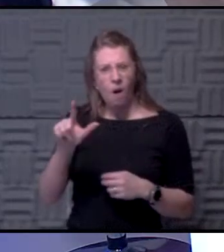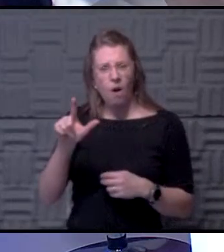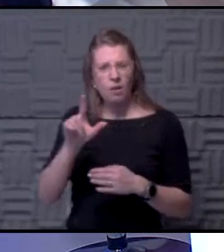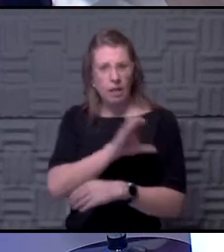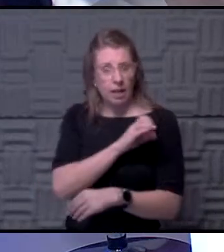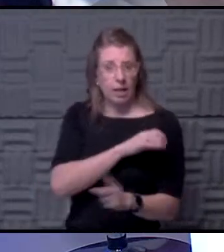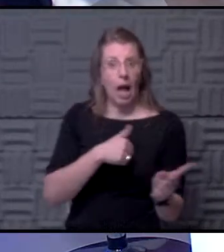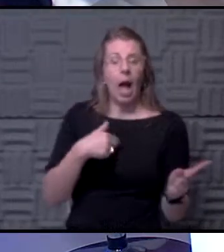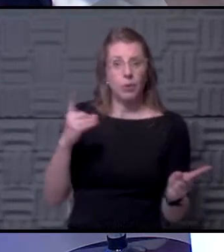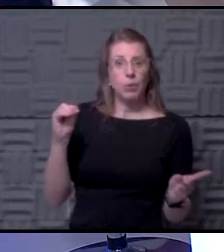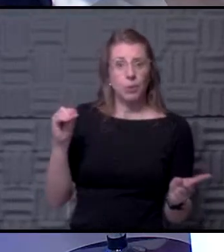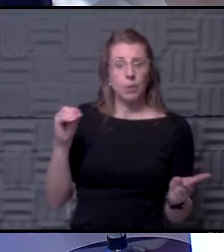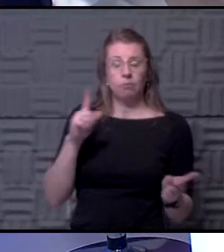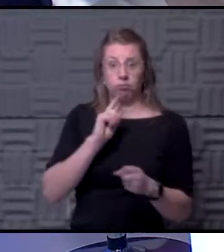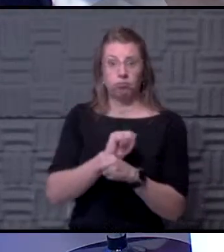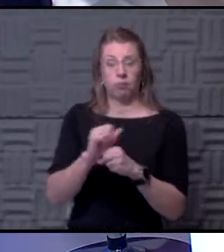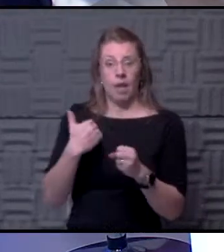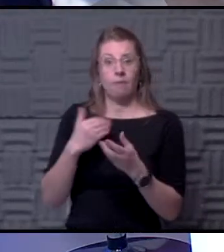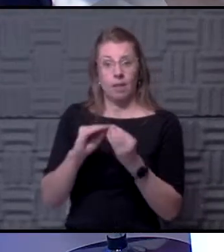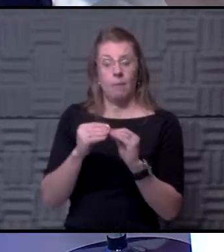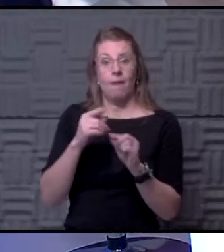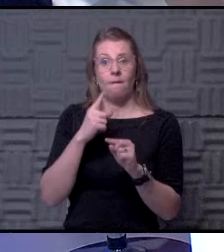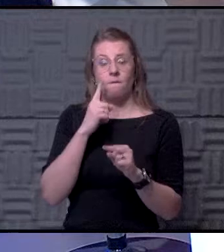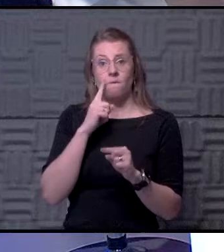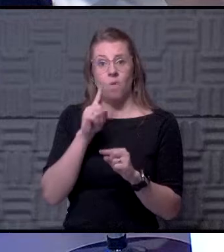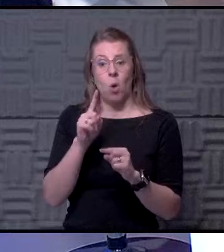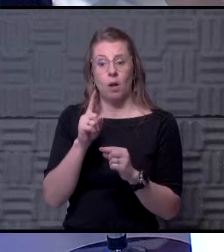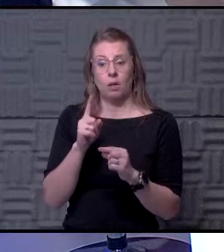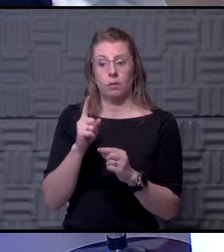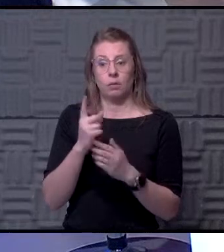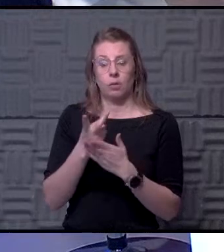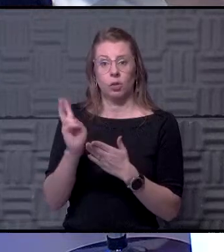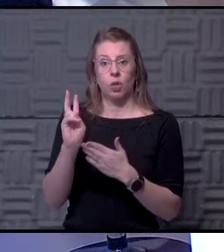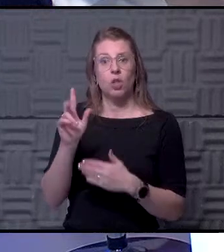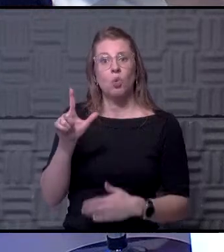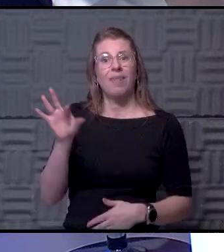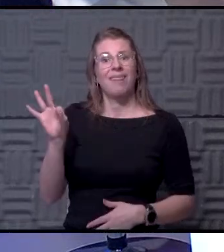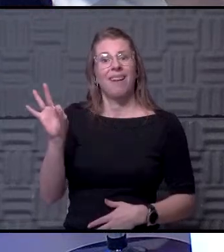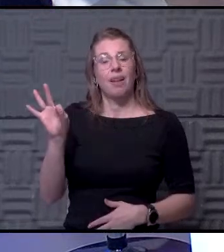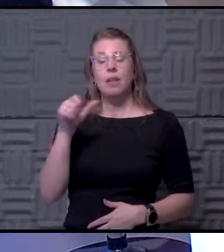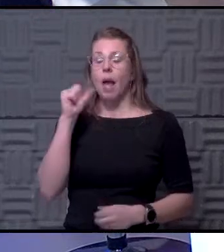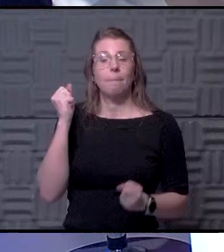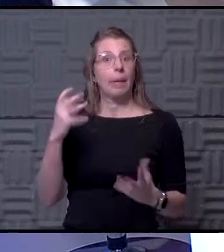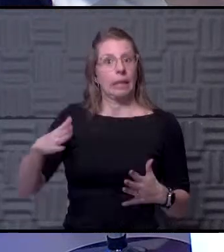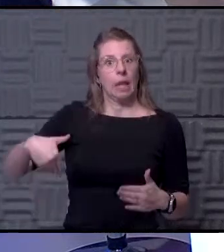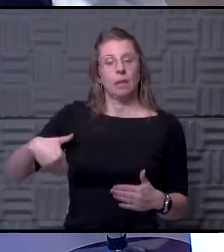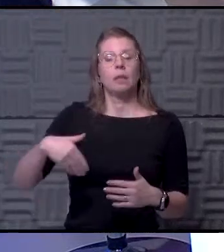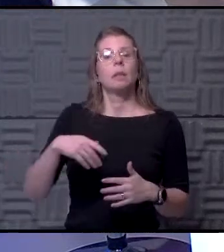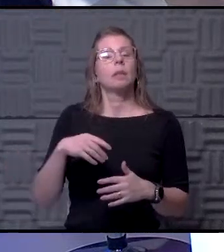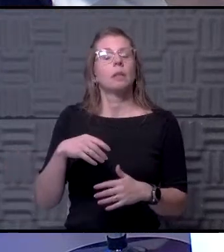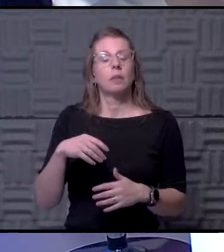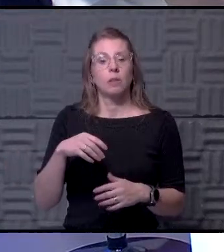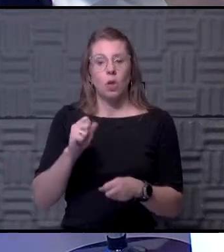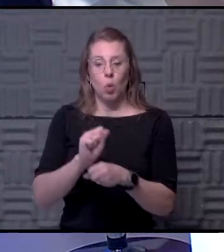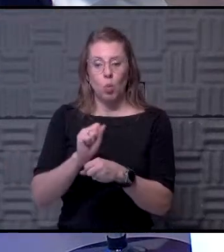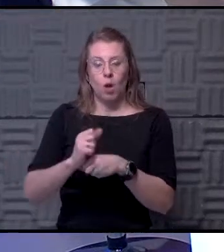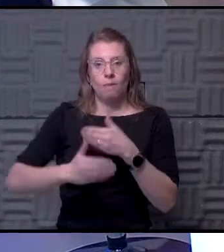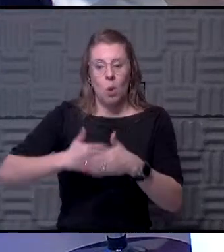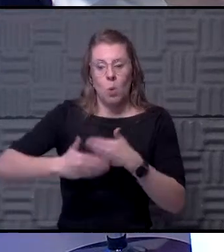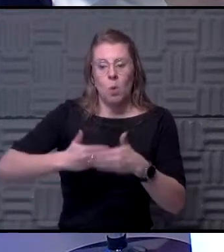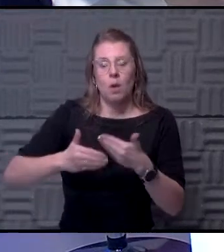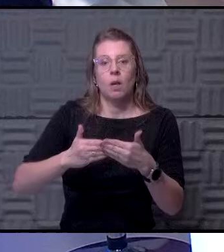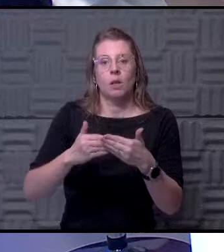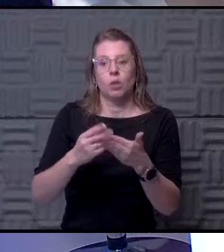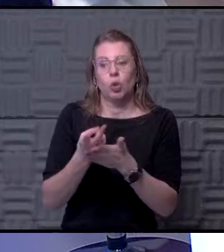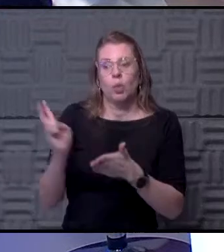do. a meeting soon. But I actually have that number for the last 2 weeks. It's 29. So not that many yet. Yeah, they got the workflow going, and